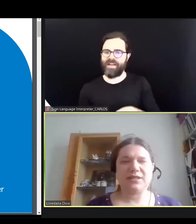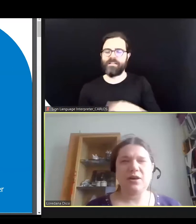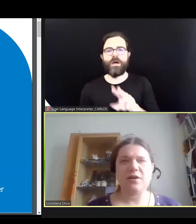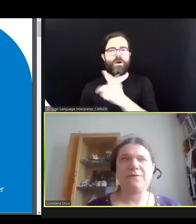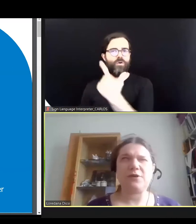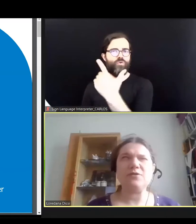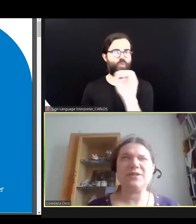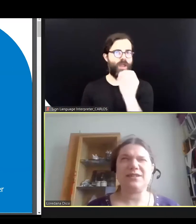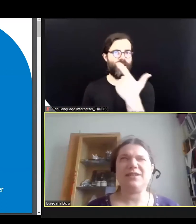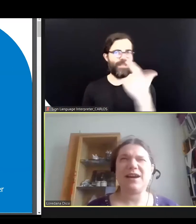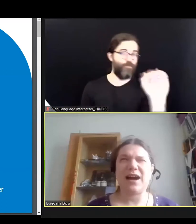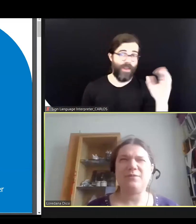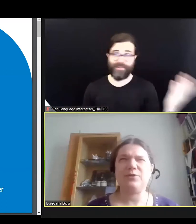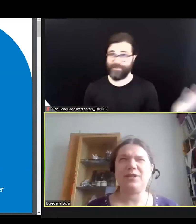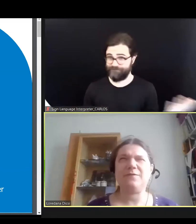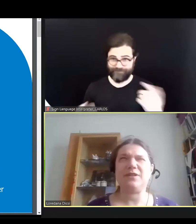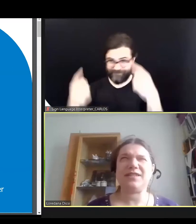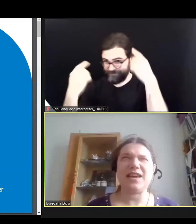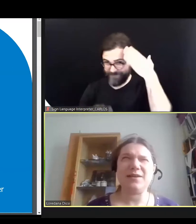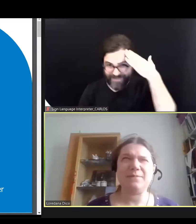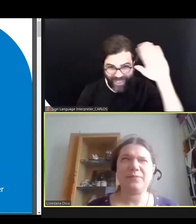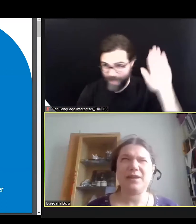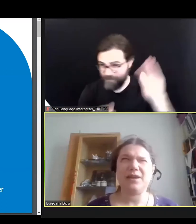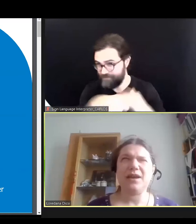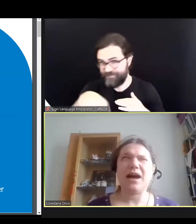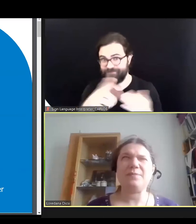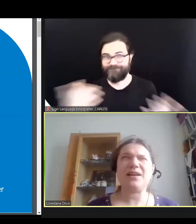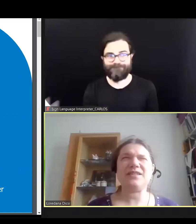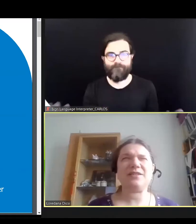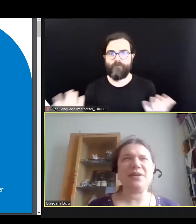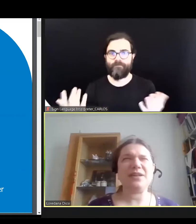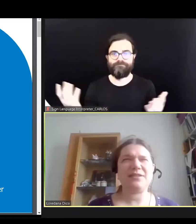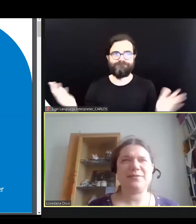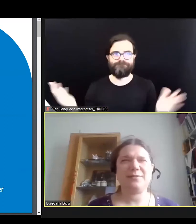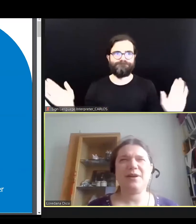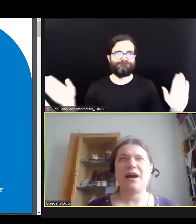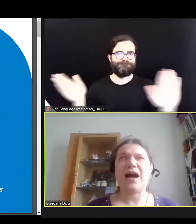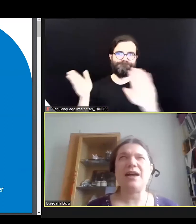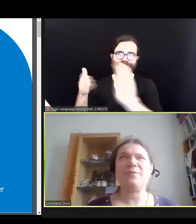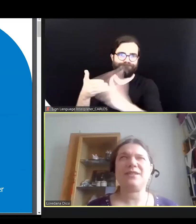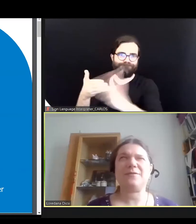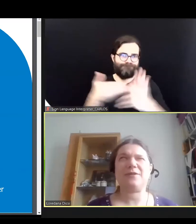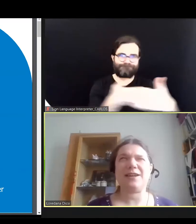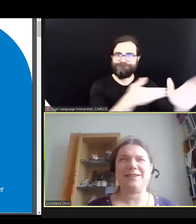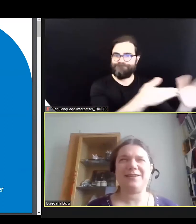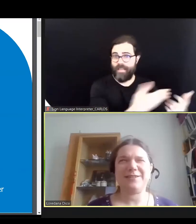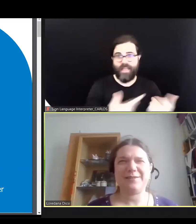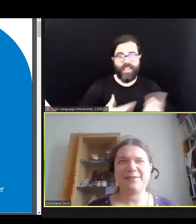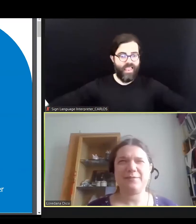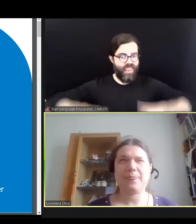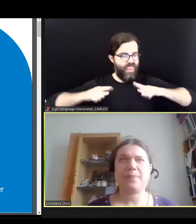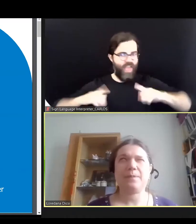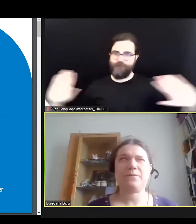closed, frozen, I would even say. I must admit, I was afraid.